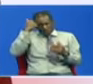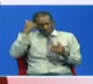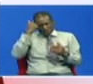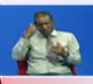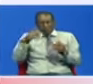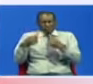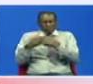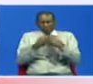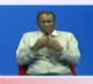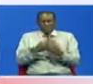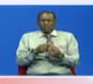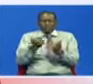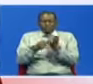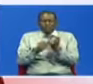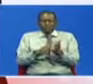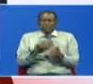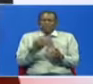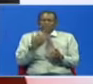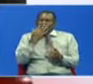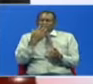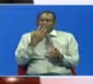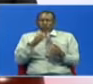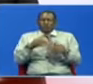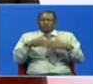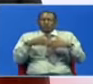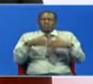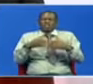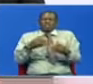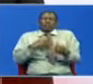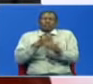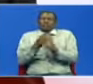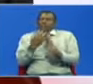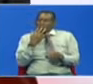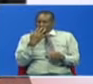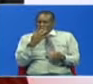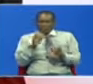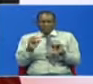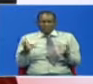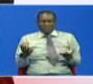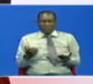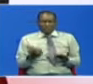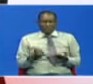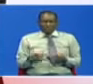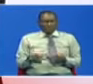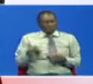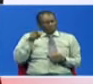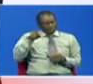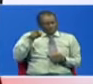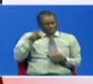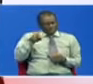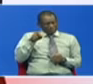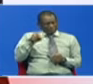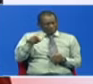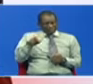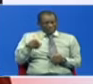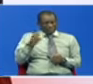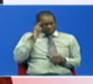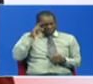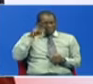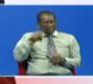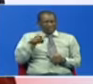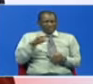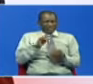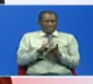cough, loss of taste, or loss of sense of smell. It is with this view in mind